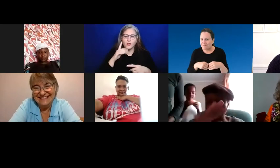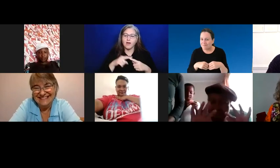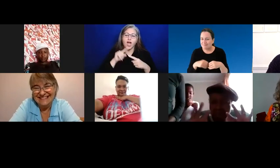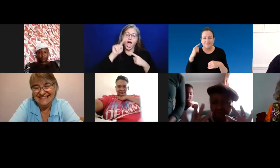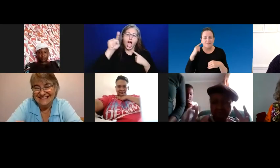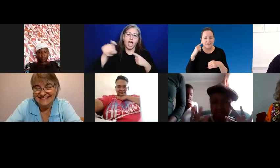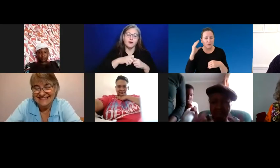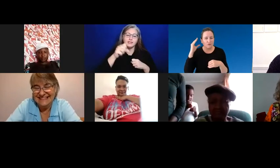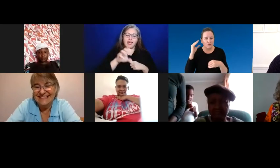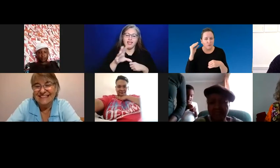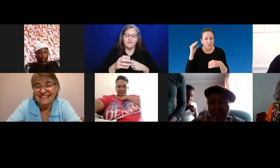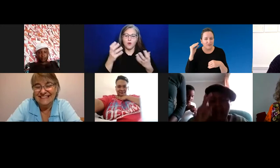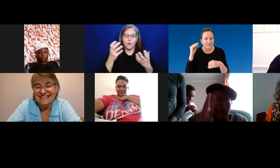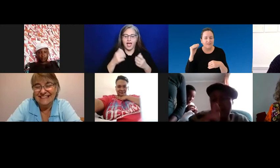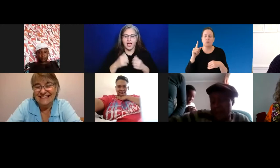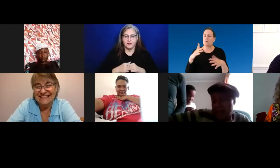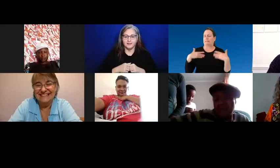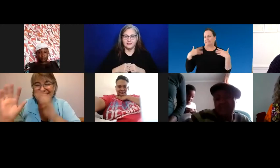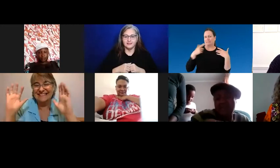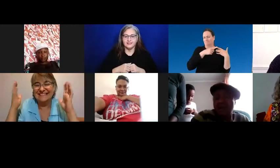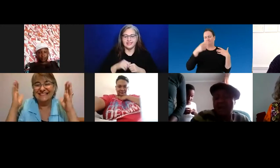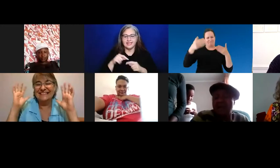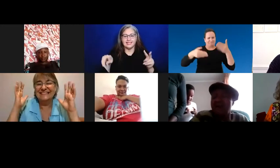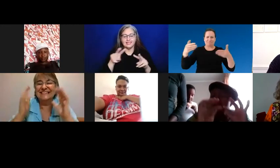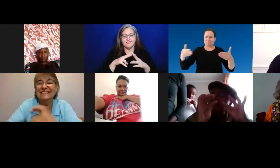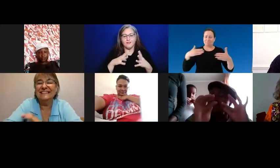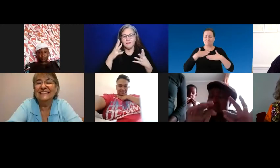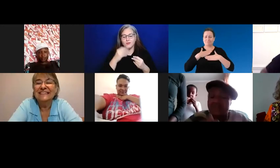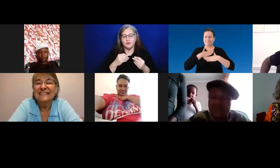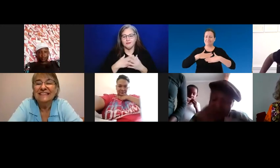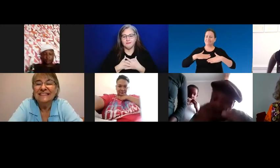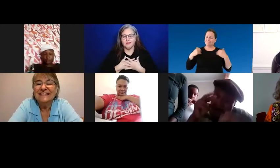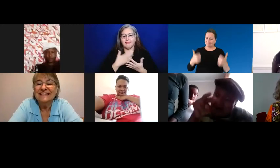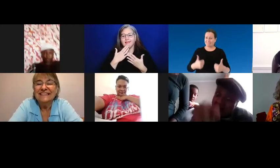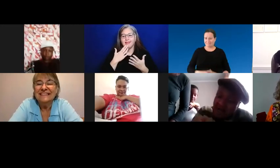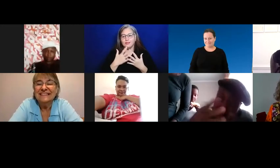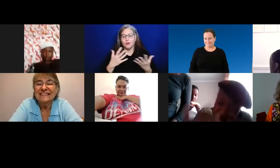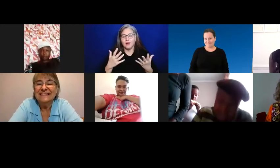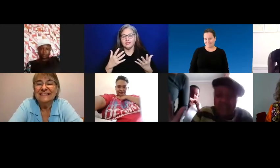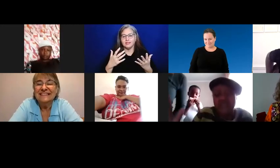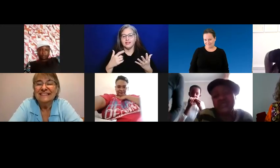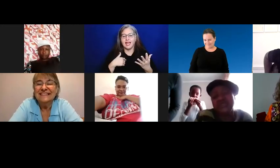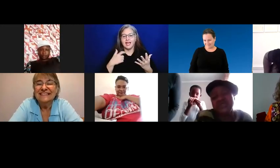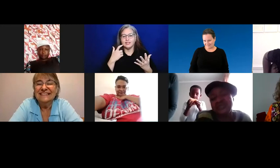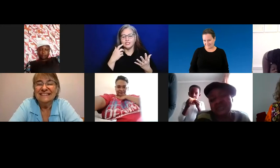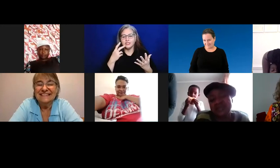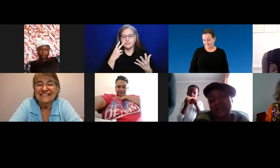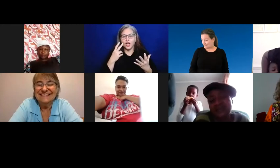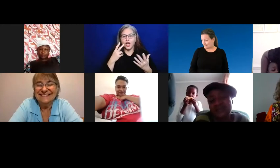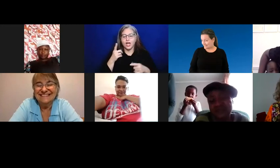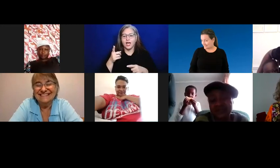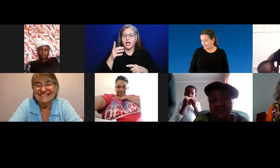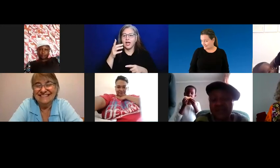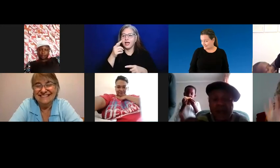this interaction is really, really warm my heart. Thank you so much. I just saw Lumi's father as